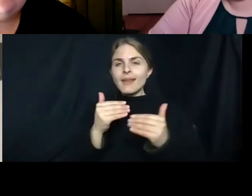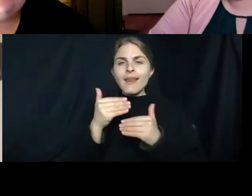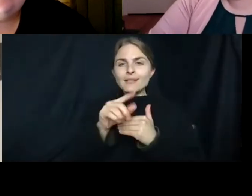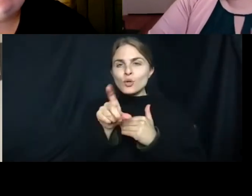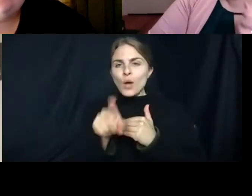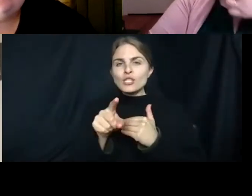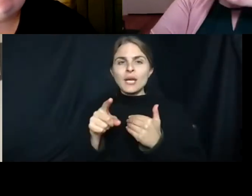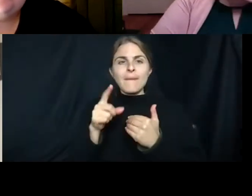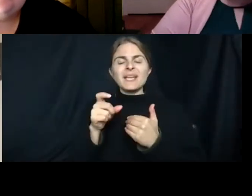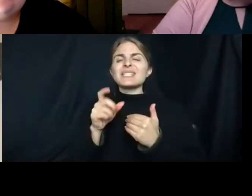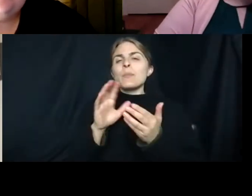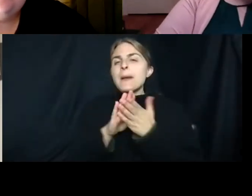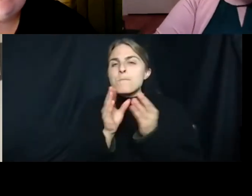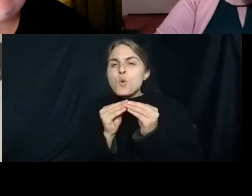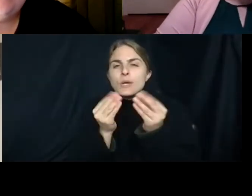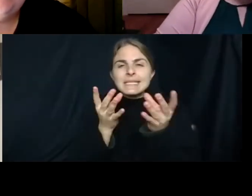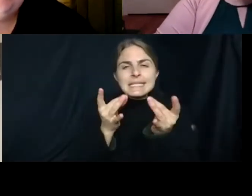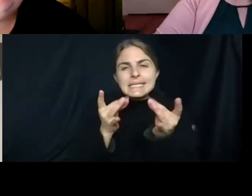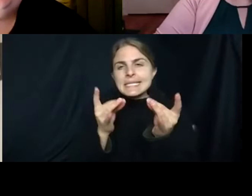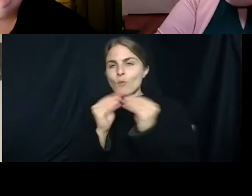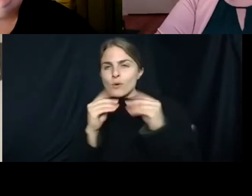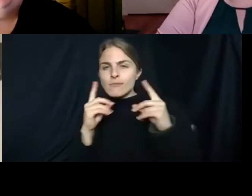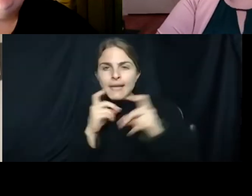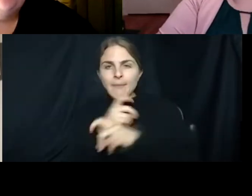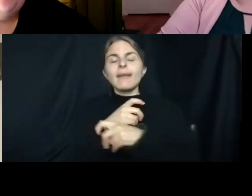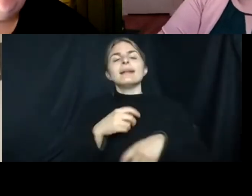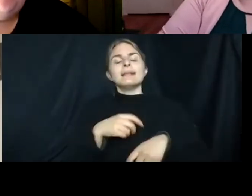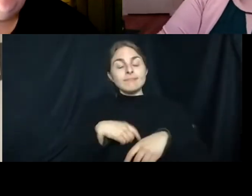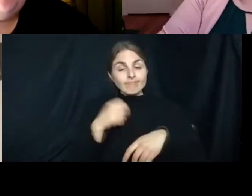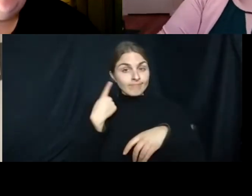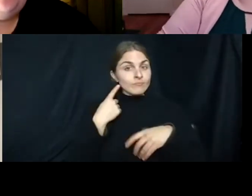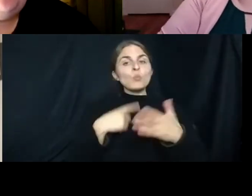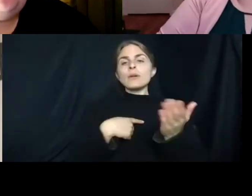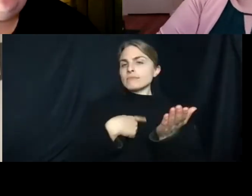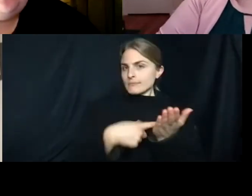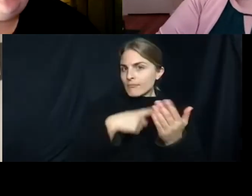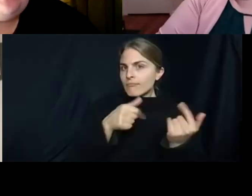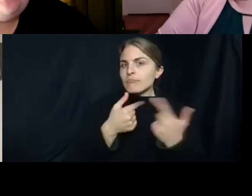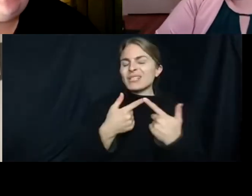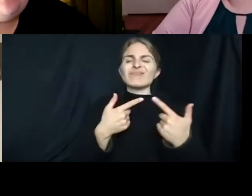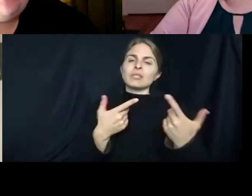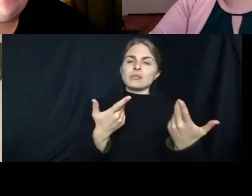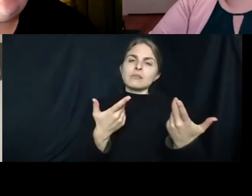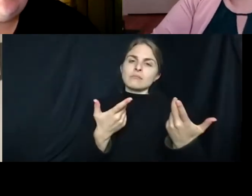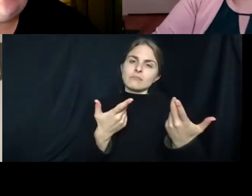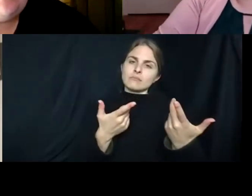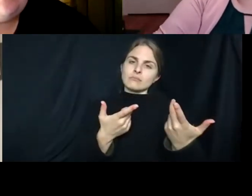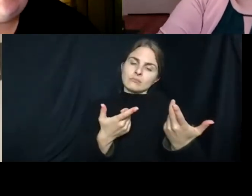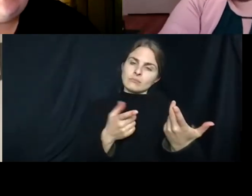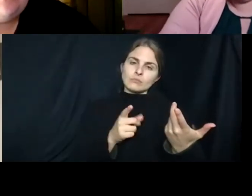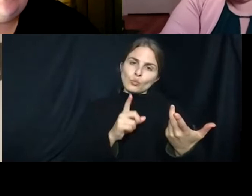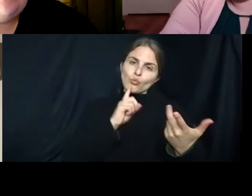going to get a little stickier here, which is, you know, we've touched on this reality that I'm sure we've